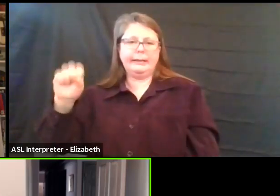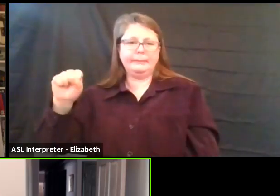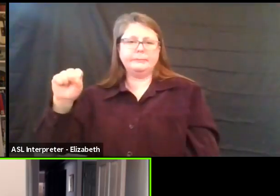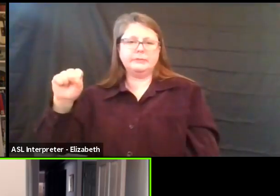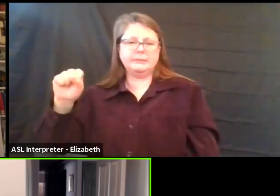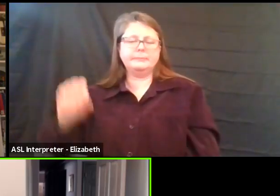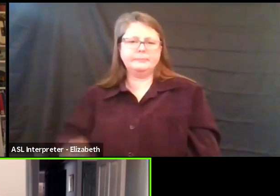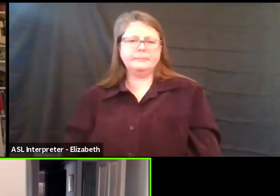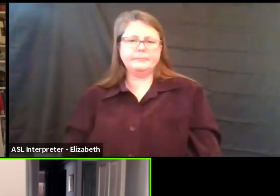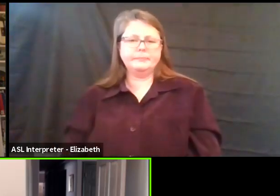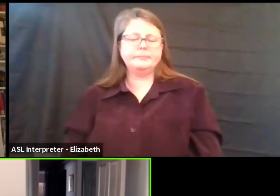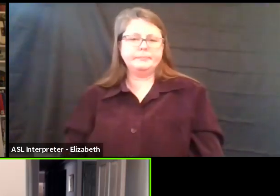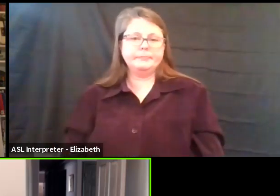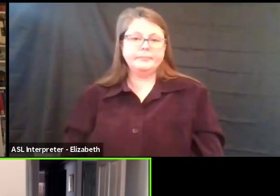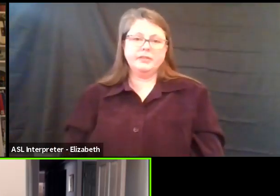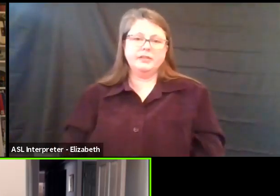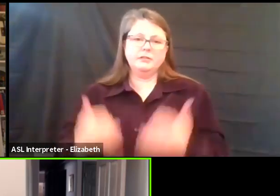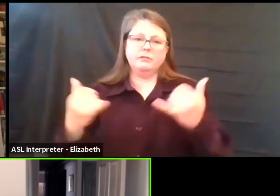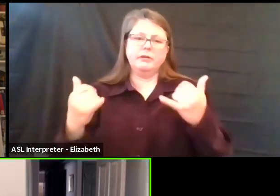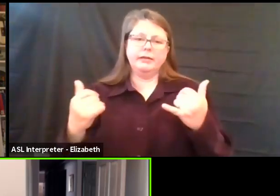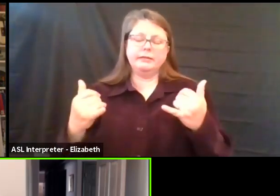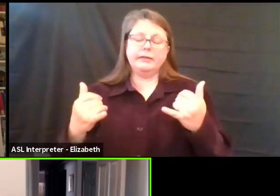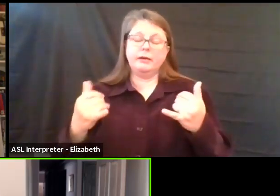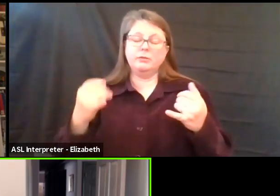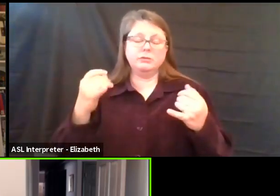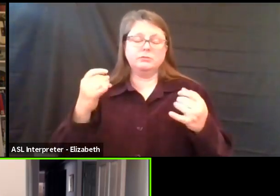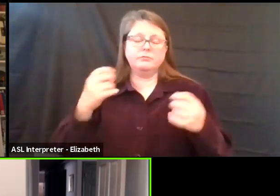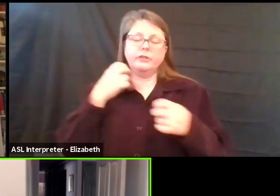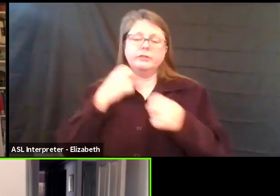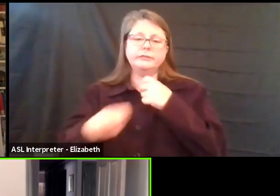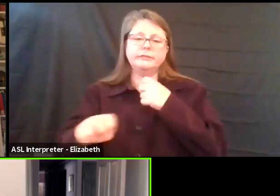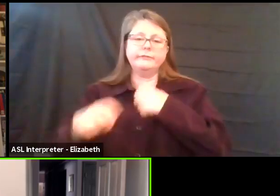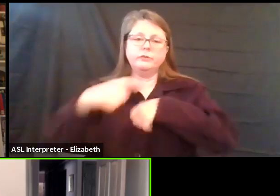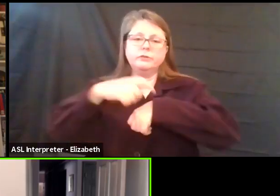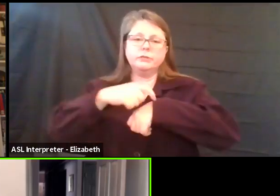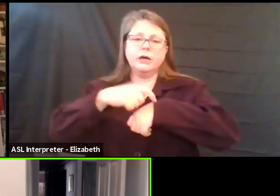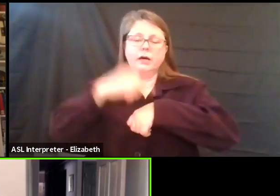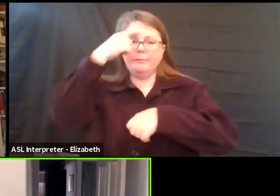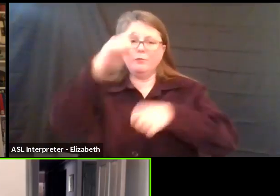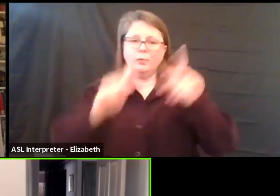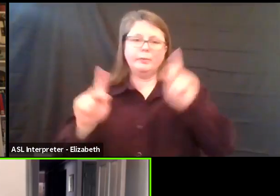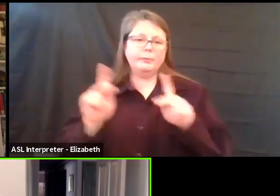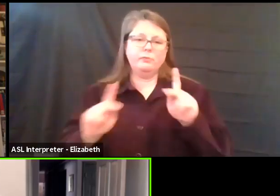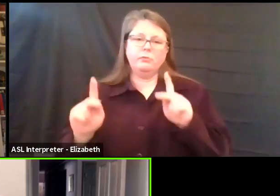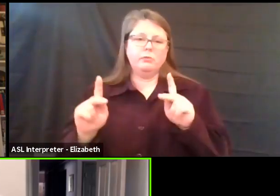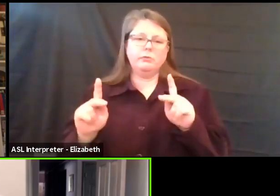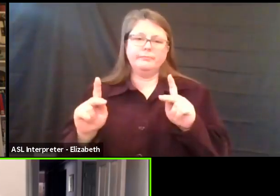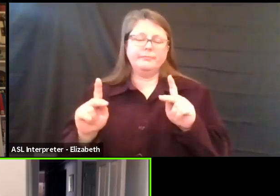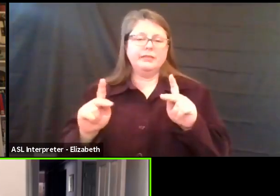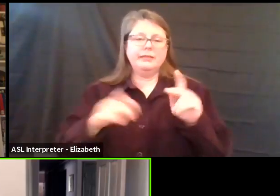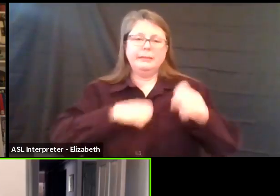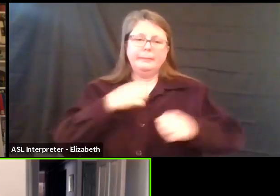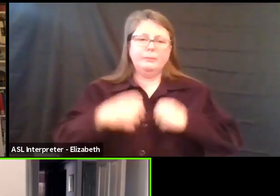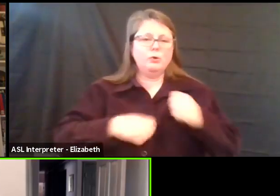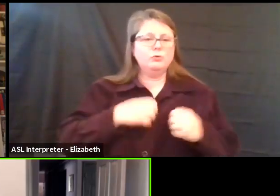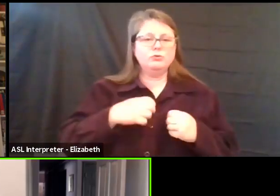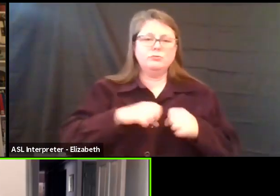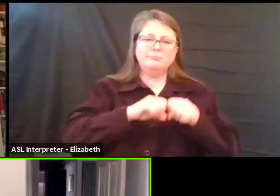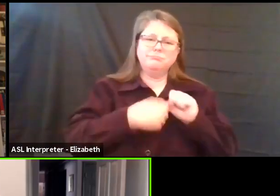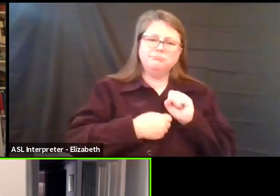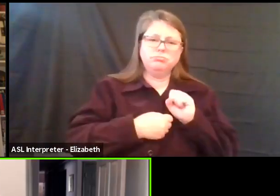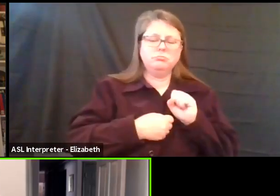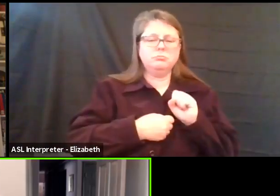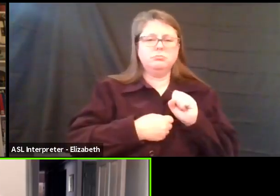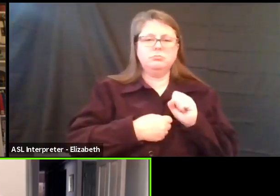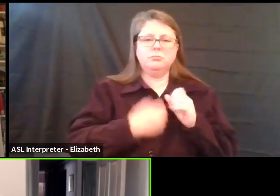it's a very difficult time for people. It's an emotional loss as well as a financial loss. And so we encourage